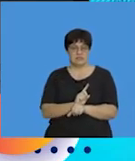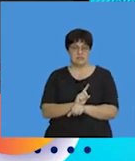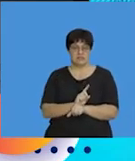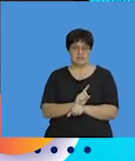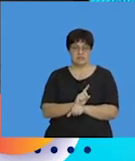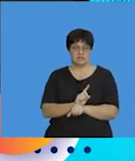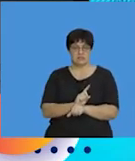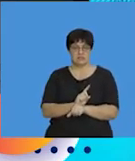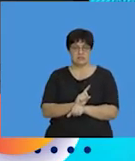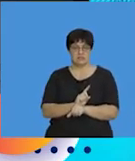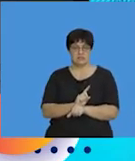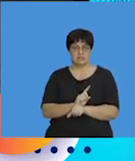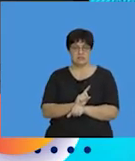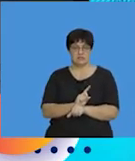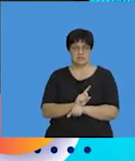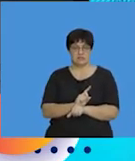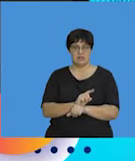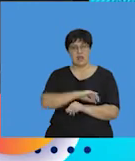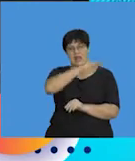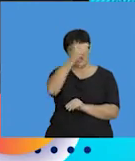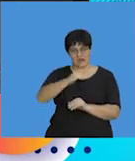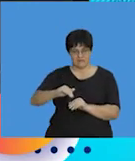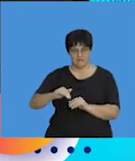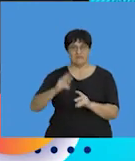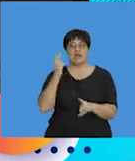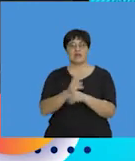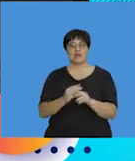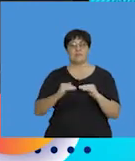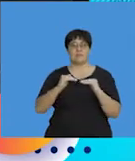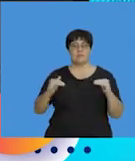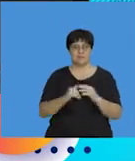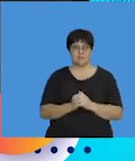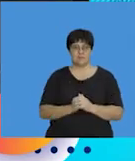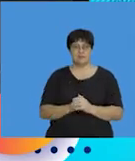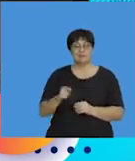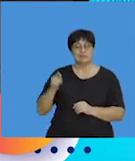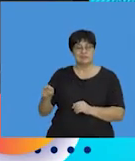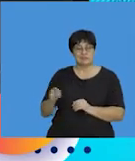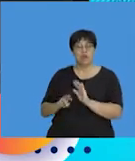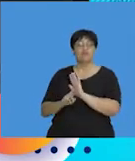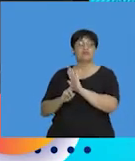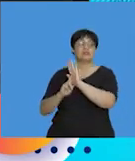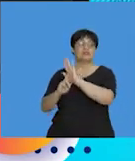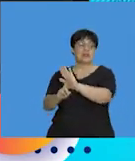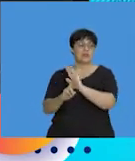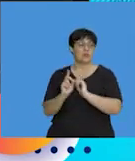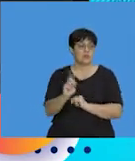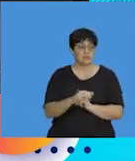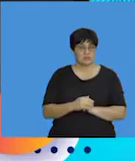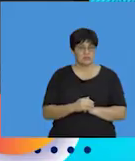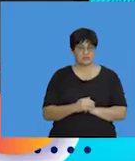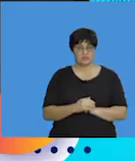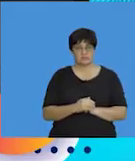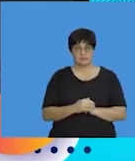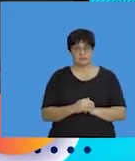another 3 seconds, it's actually reached the top of the cliff again. So this graph is